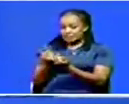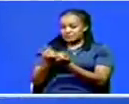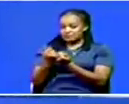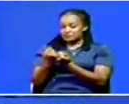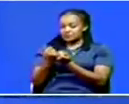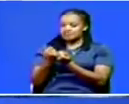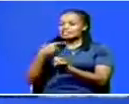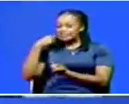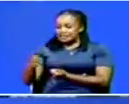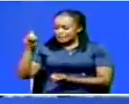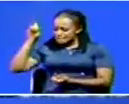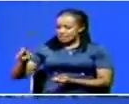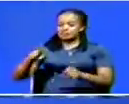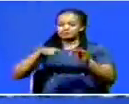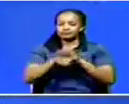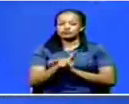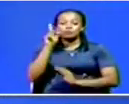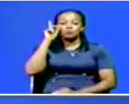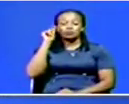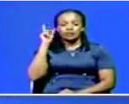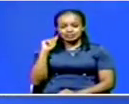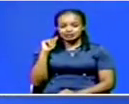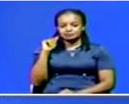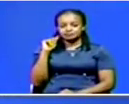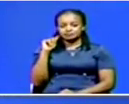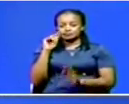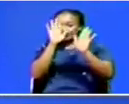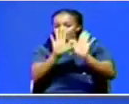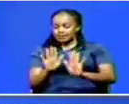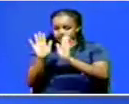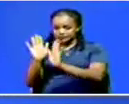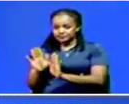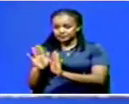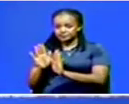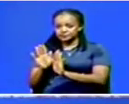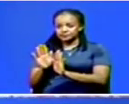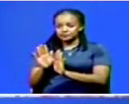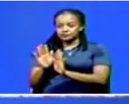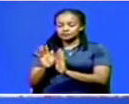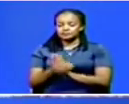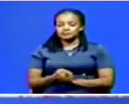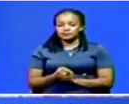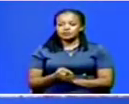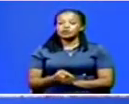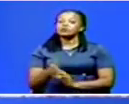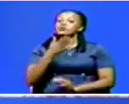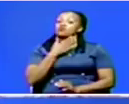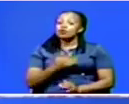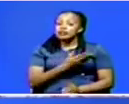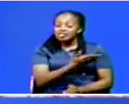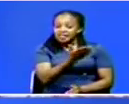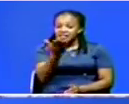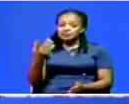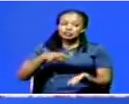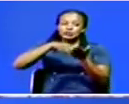they'll be attending the Mombasa BBI rally. A section of MPs allied to Raila Odinga are not amused. We want them to insist